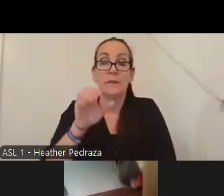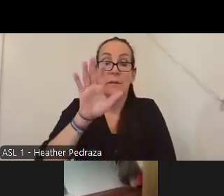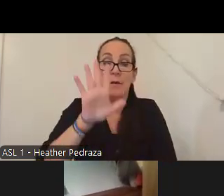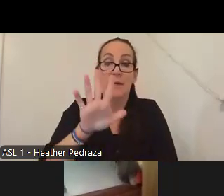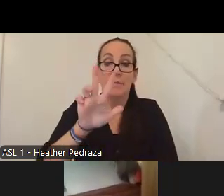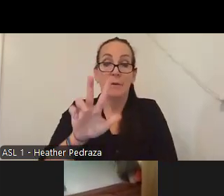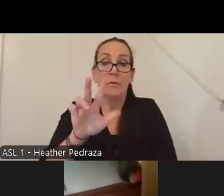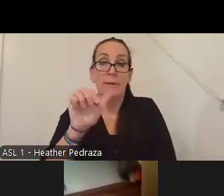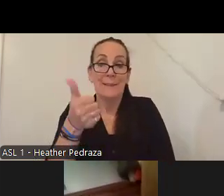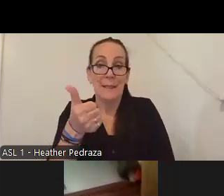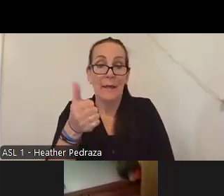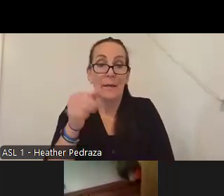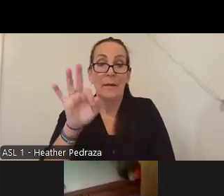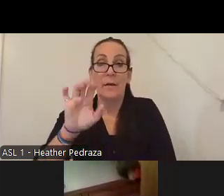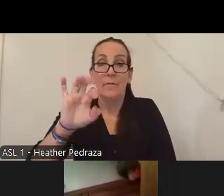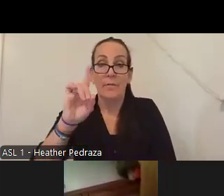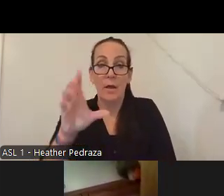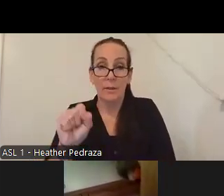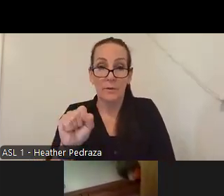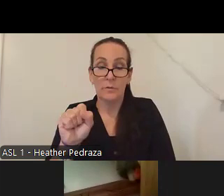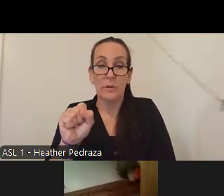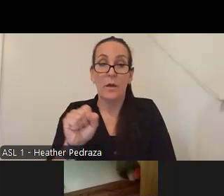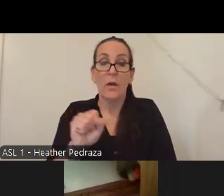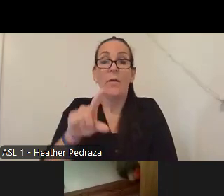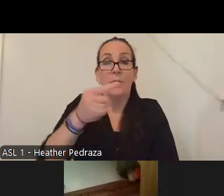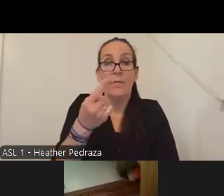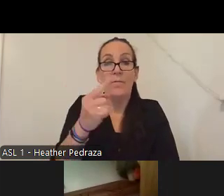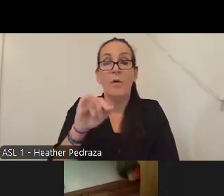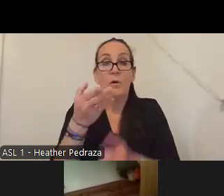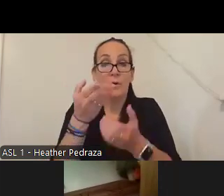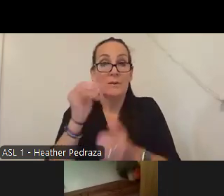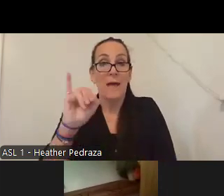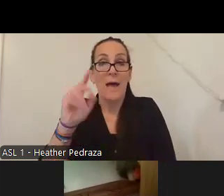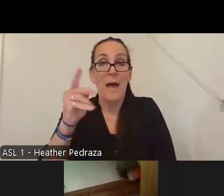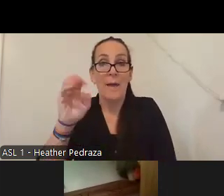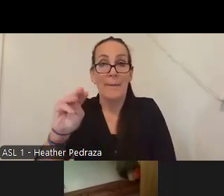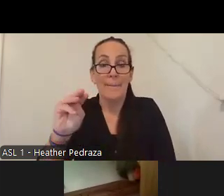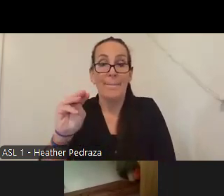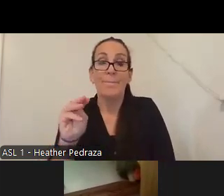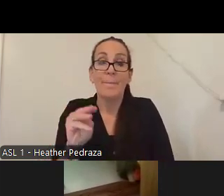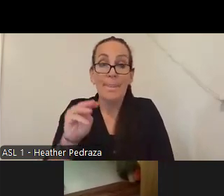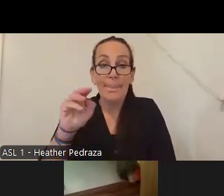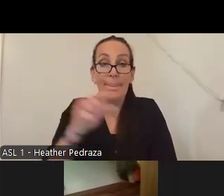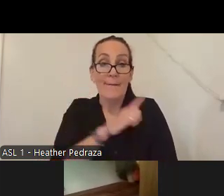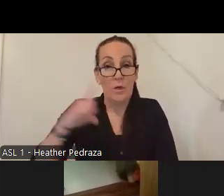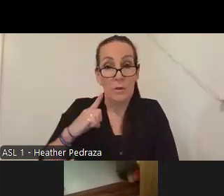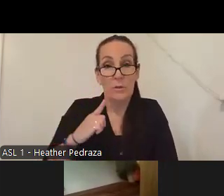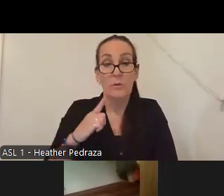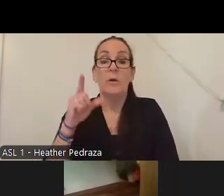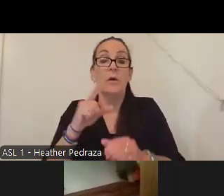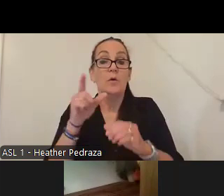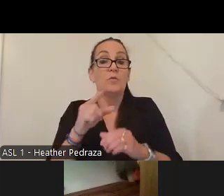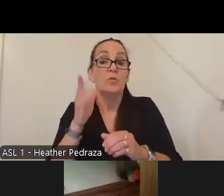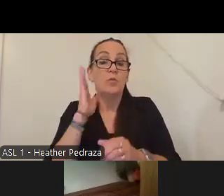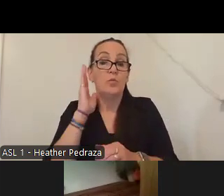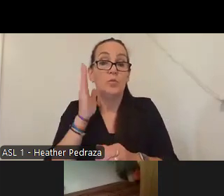On the first item, legislation is going to be needed, and there's an important question as to when. And